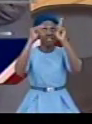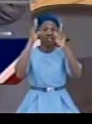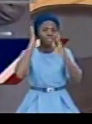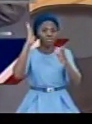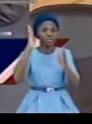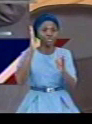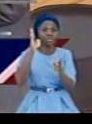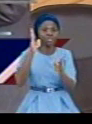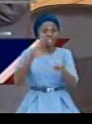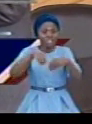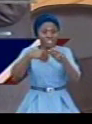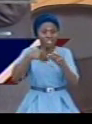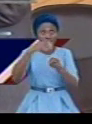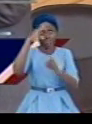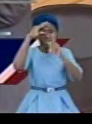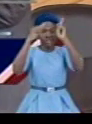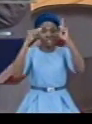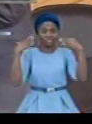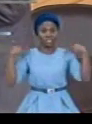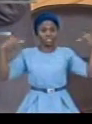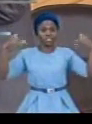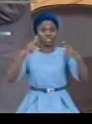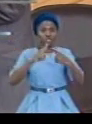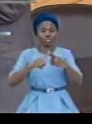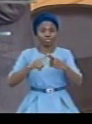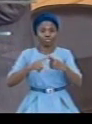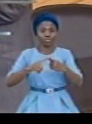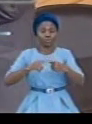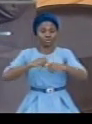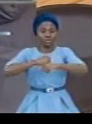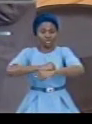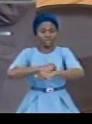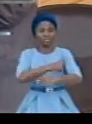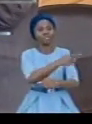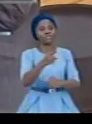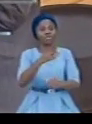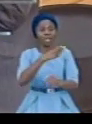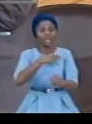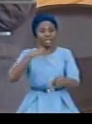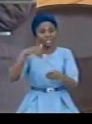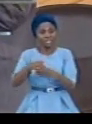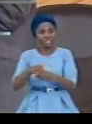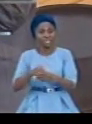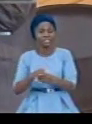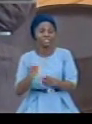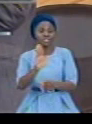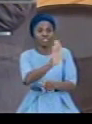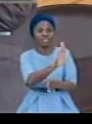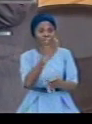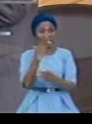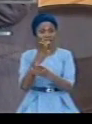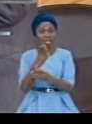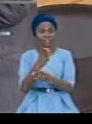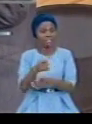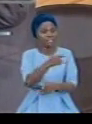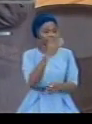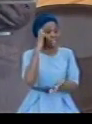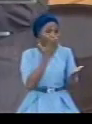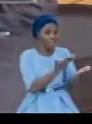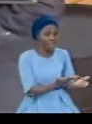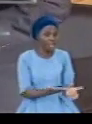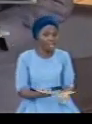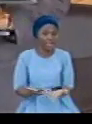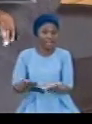charge concerning thee, and in their hands, that they shall bear thee up, lest at